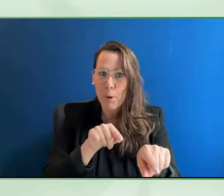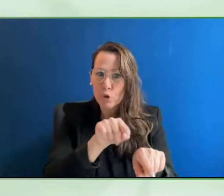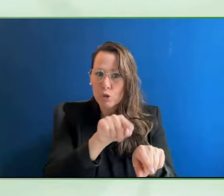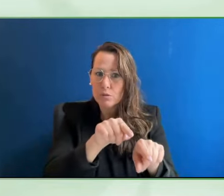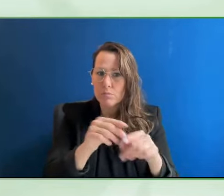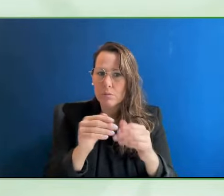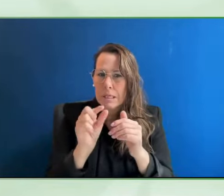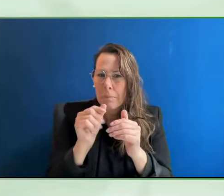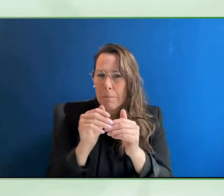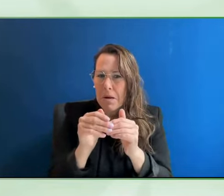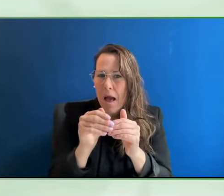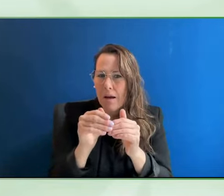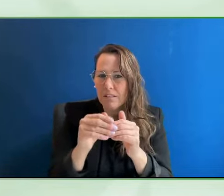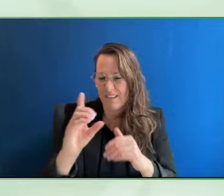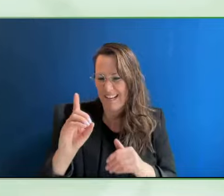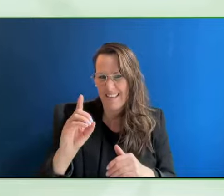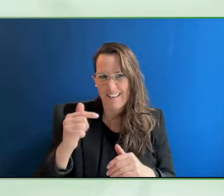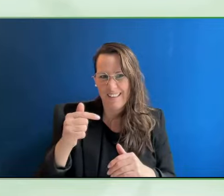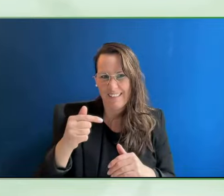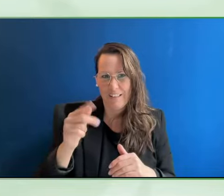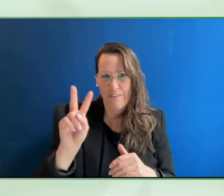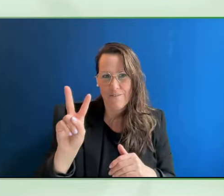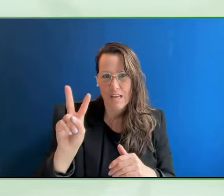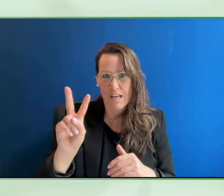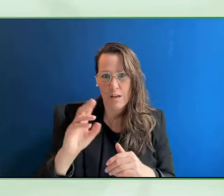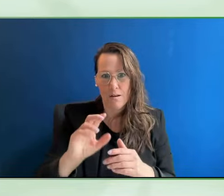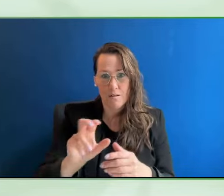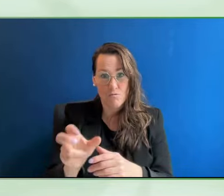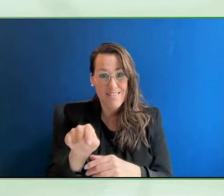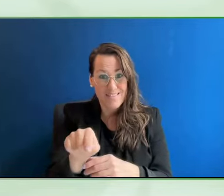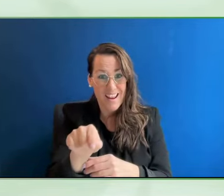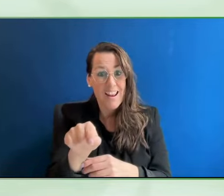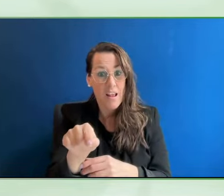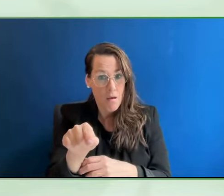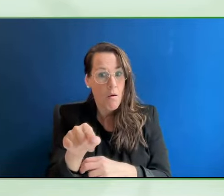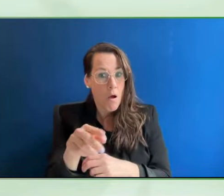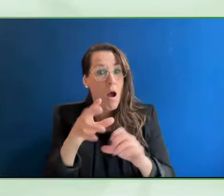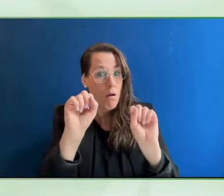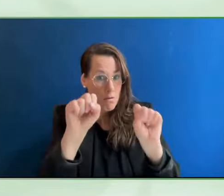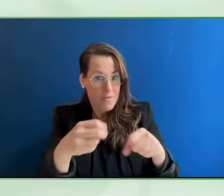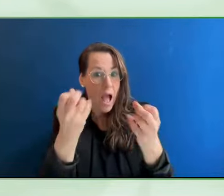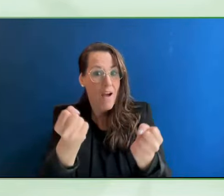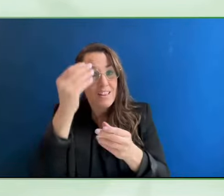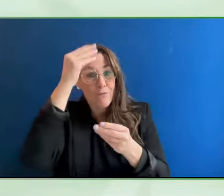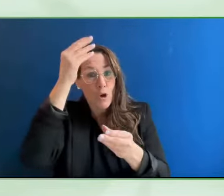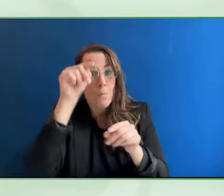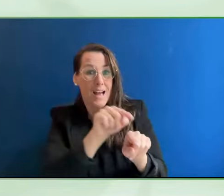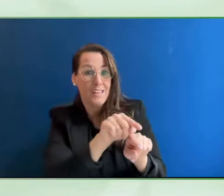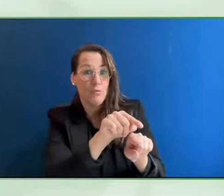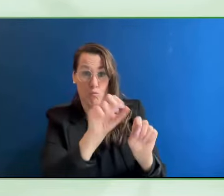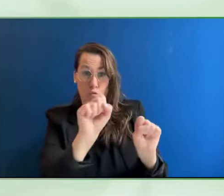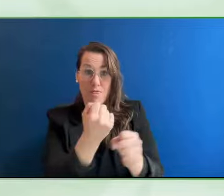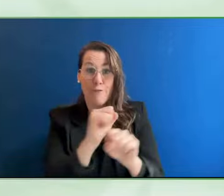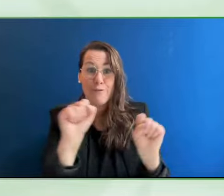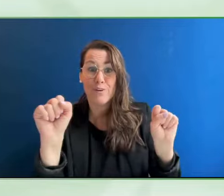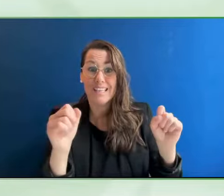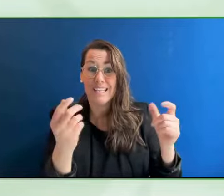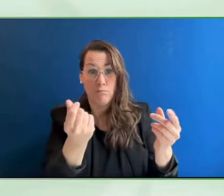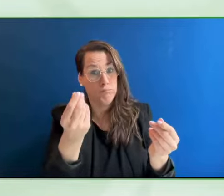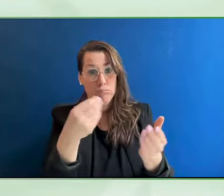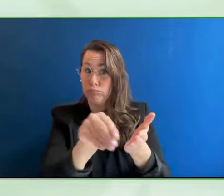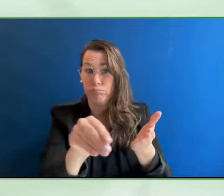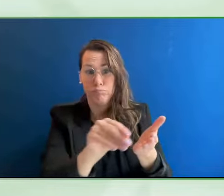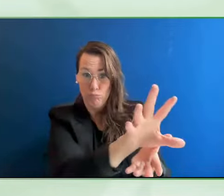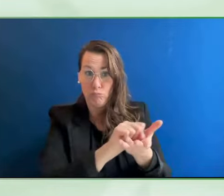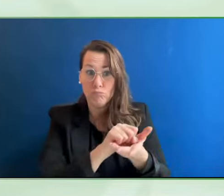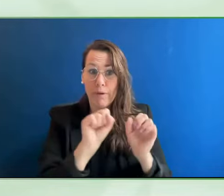At first, creating awareness for this offer among our customers and among our co-workers in